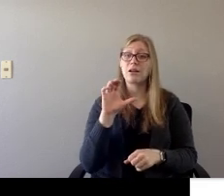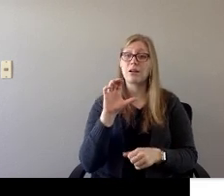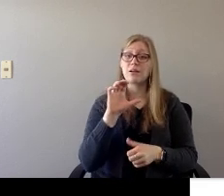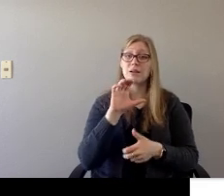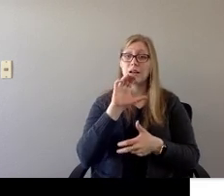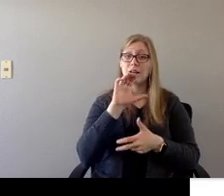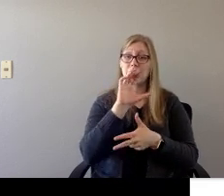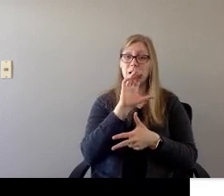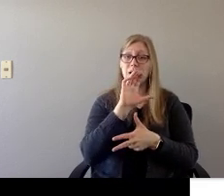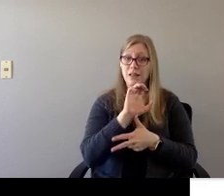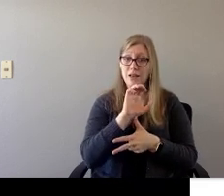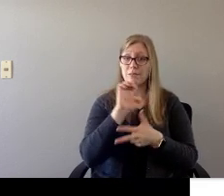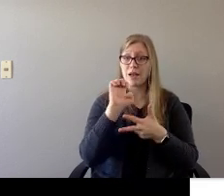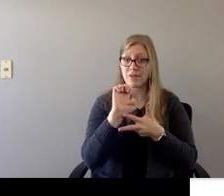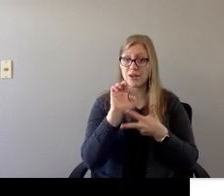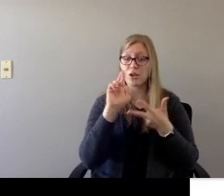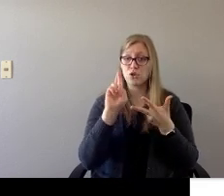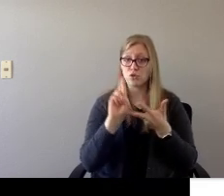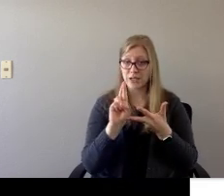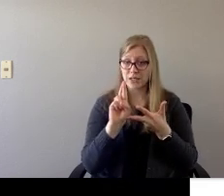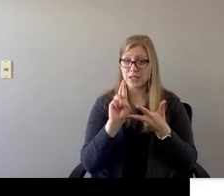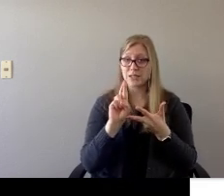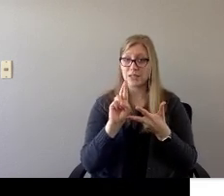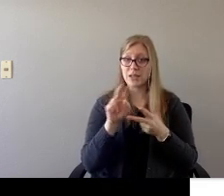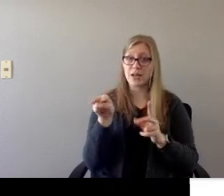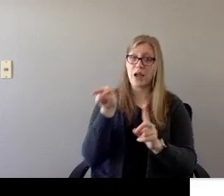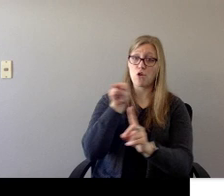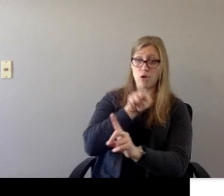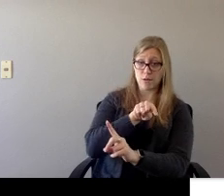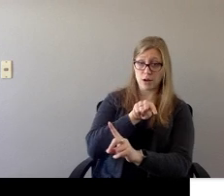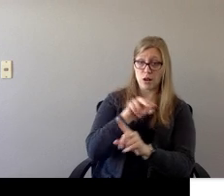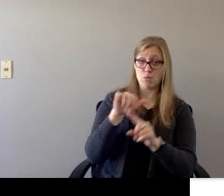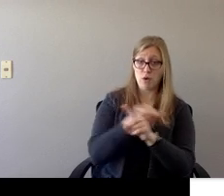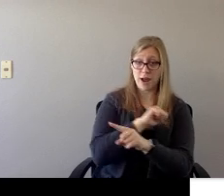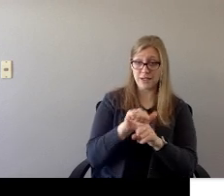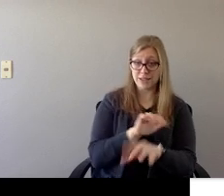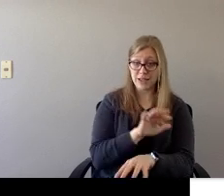last thing in our folder, our week 2 folder here.